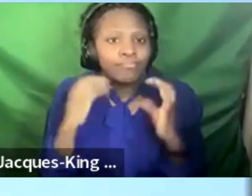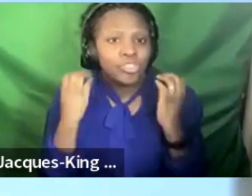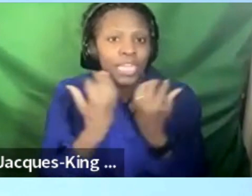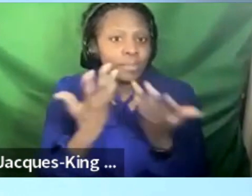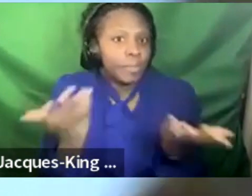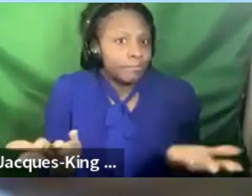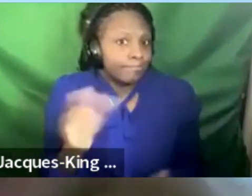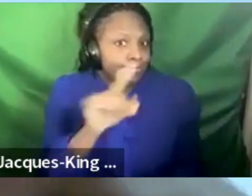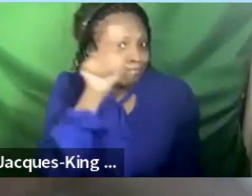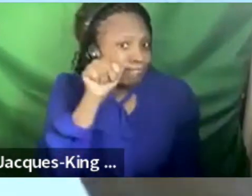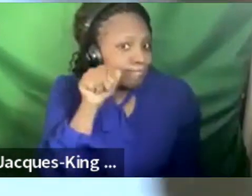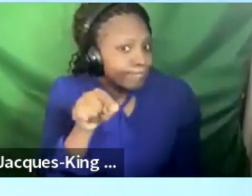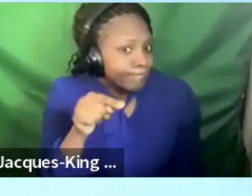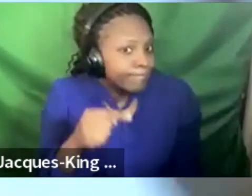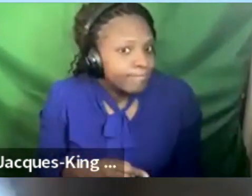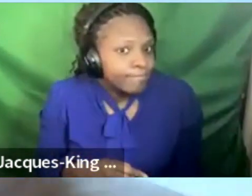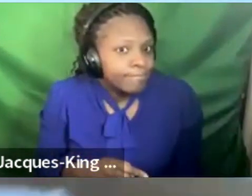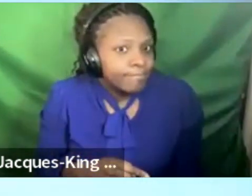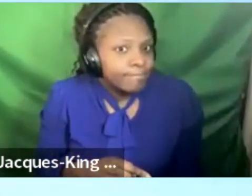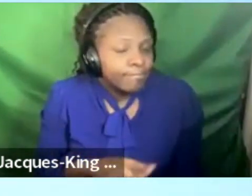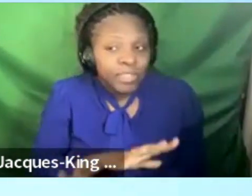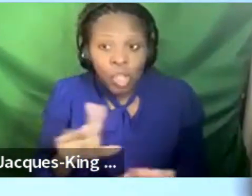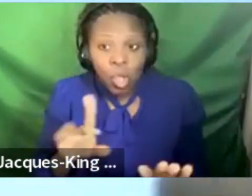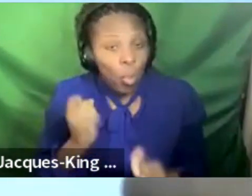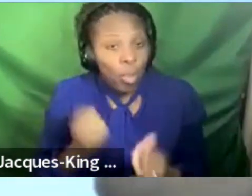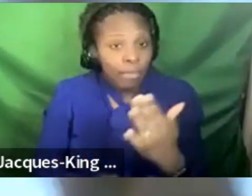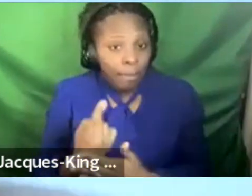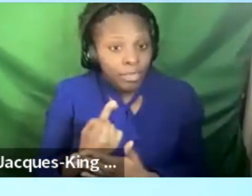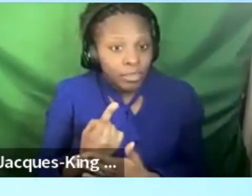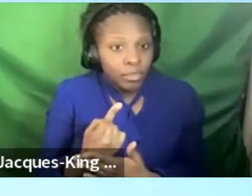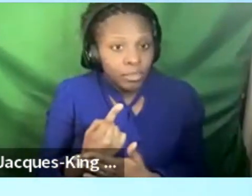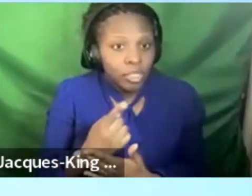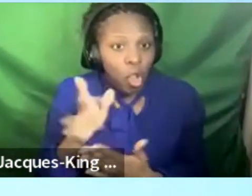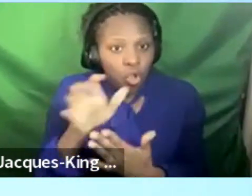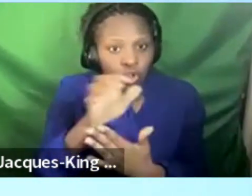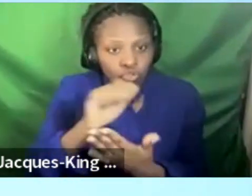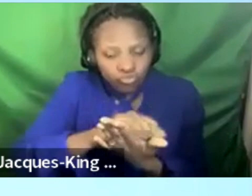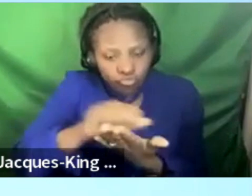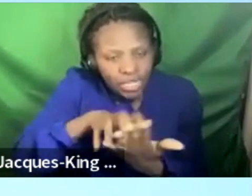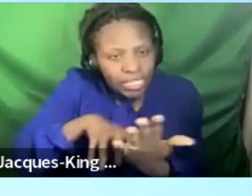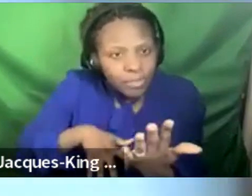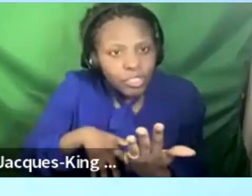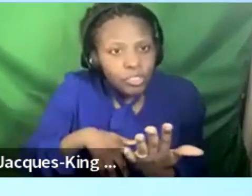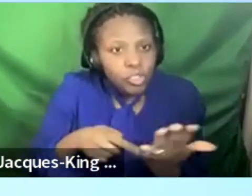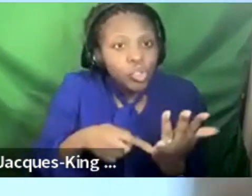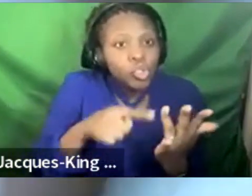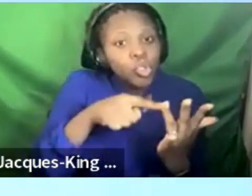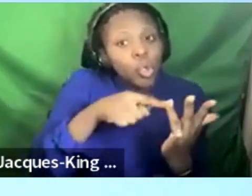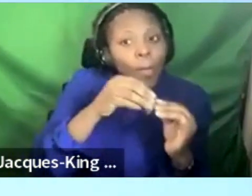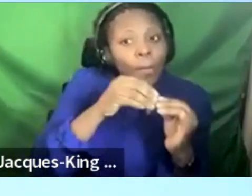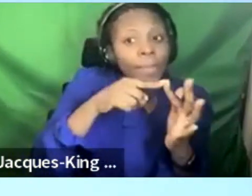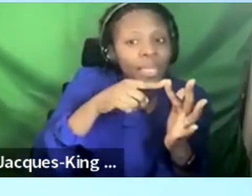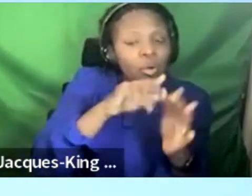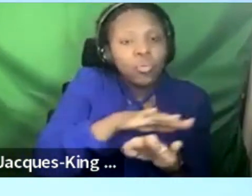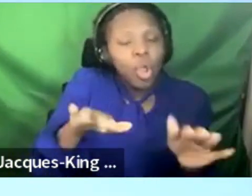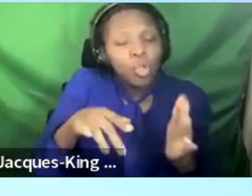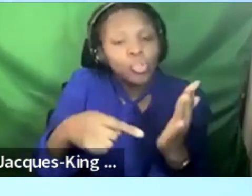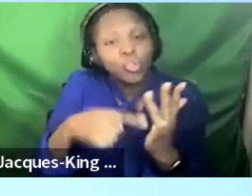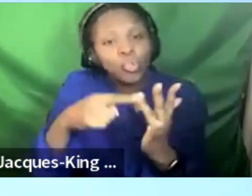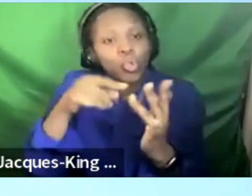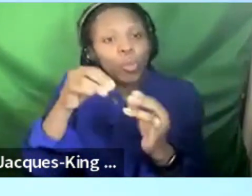we unpack this human experiment that has so many flaws, but has so much potential.